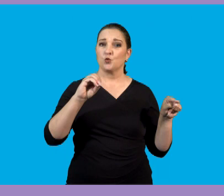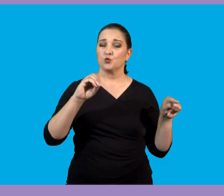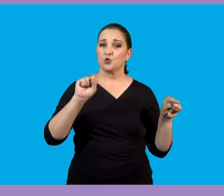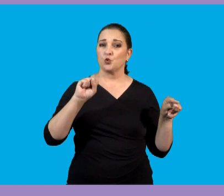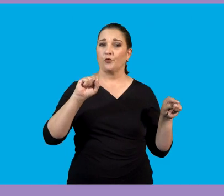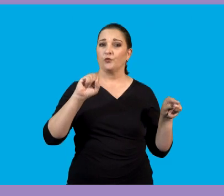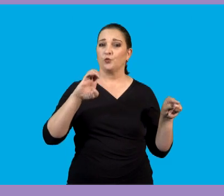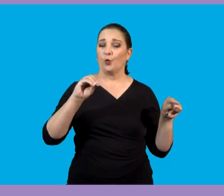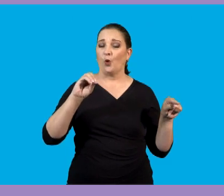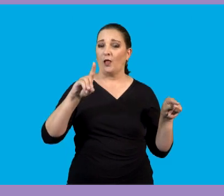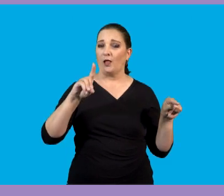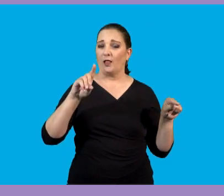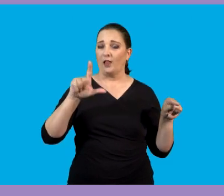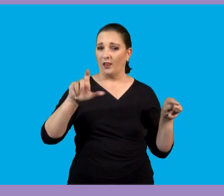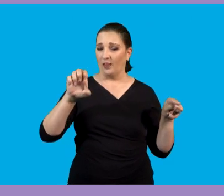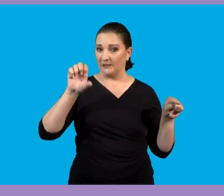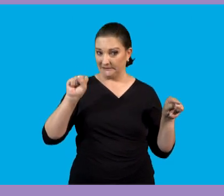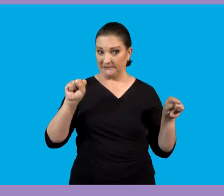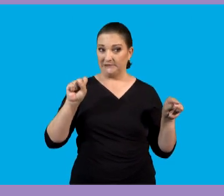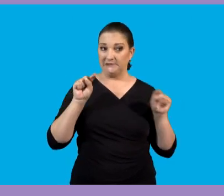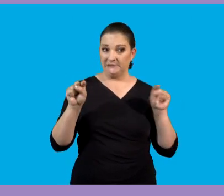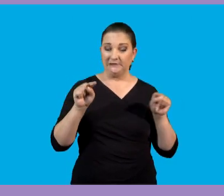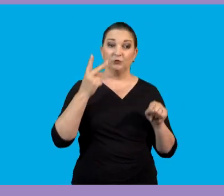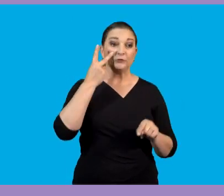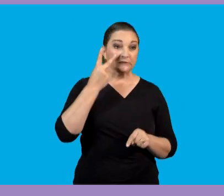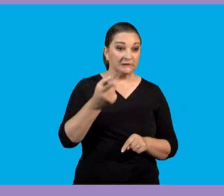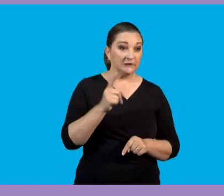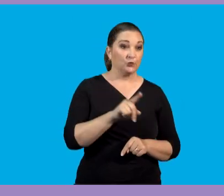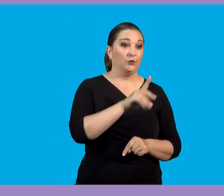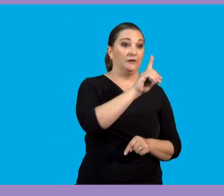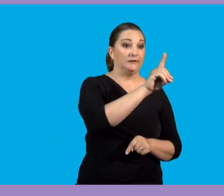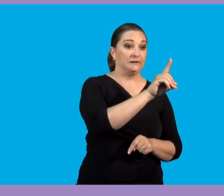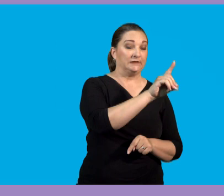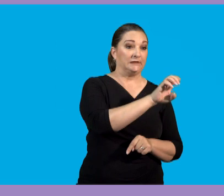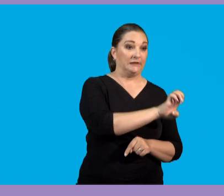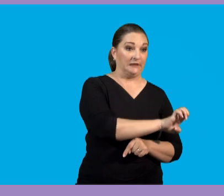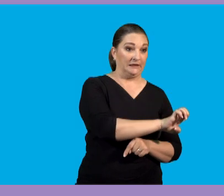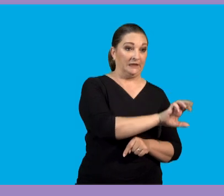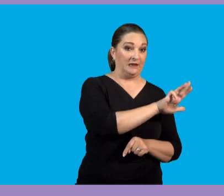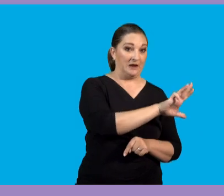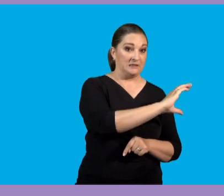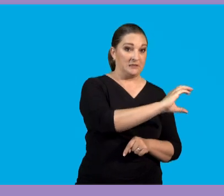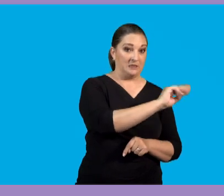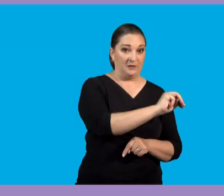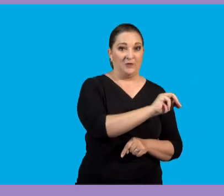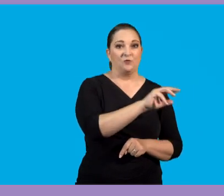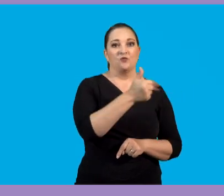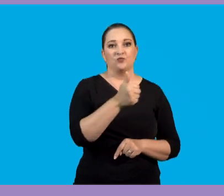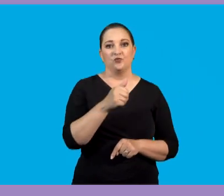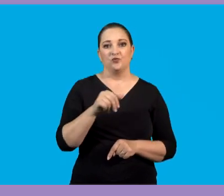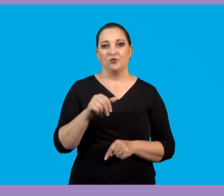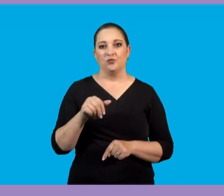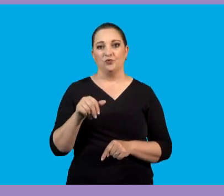and we can see that DE is equal to MH, which is 9